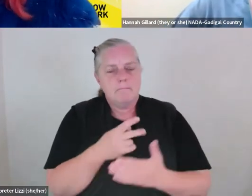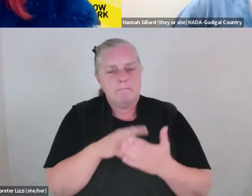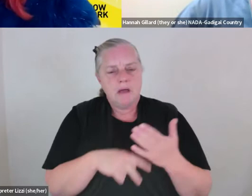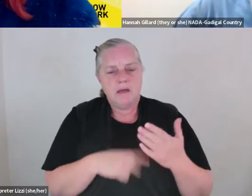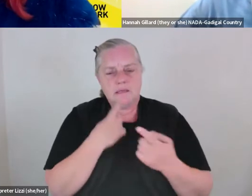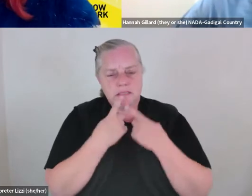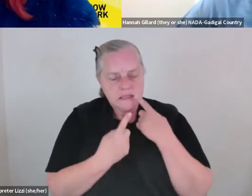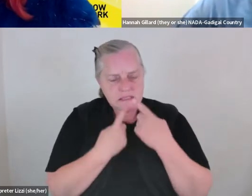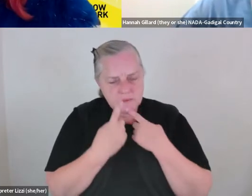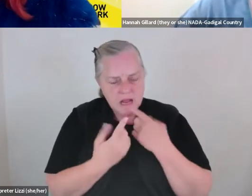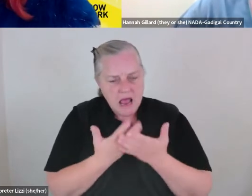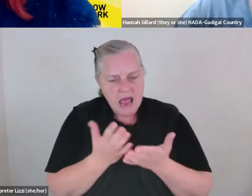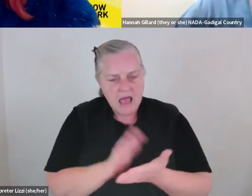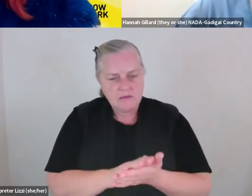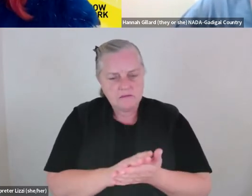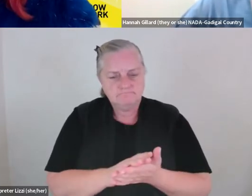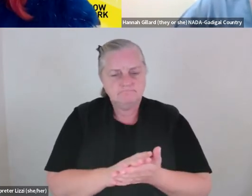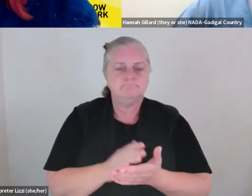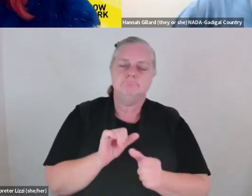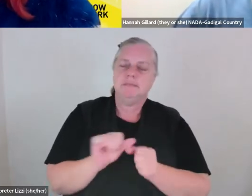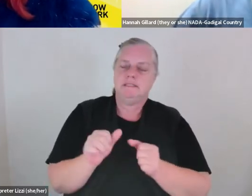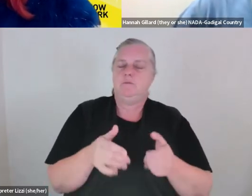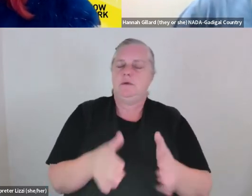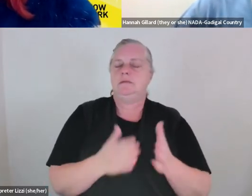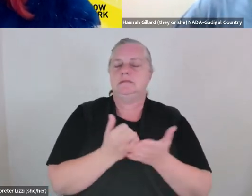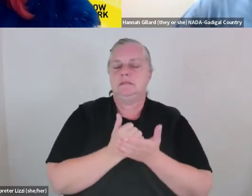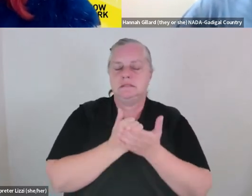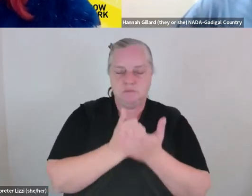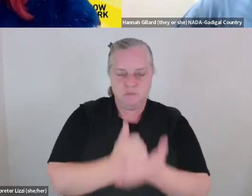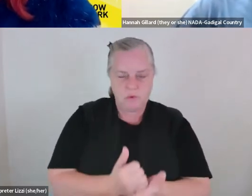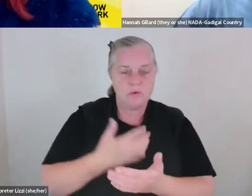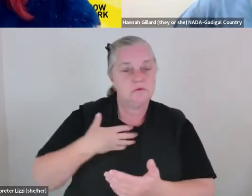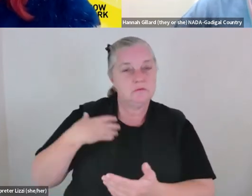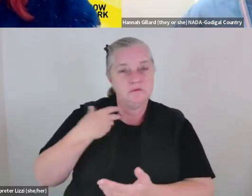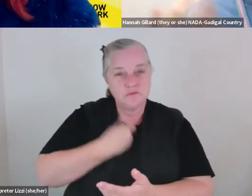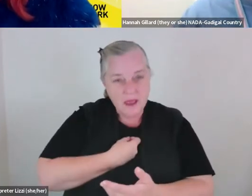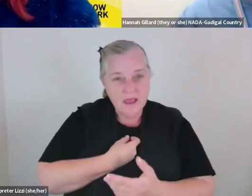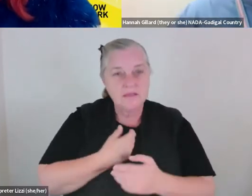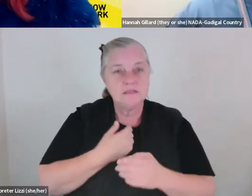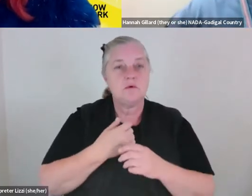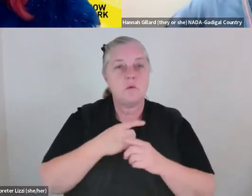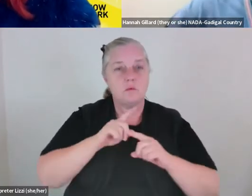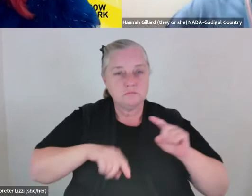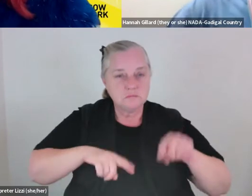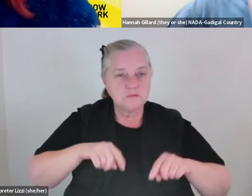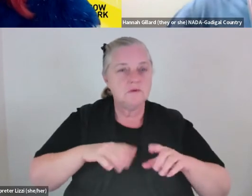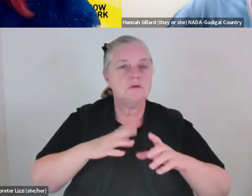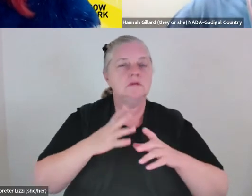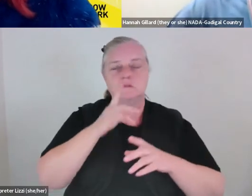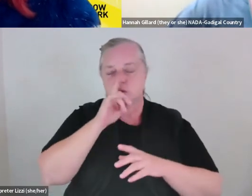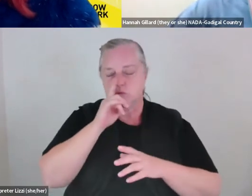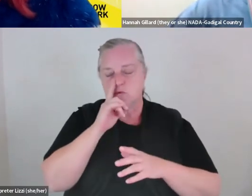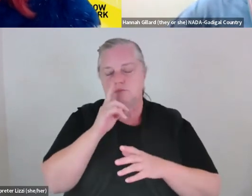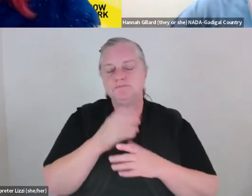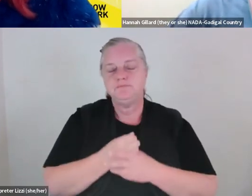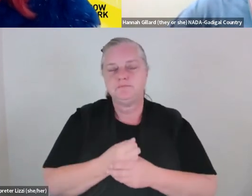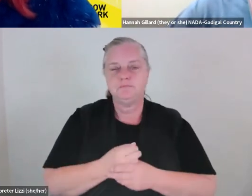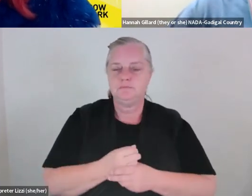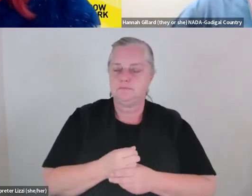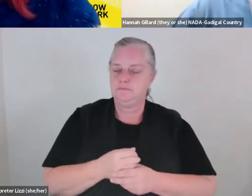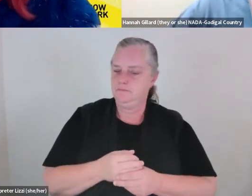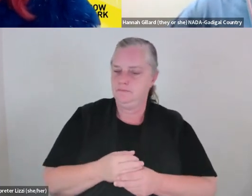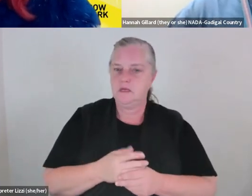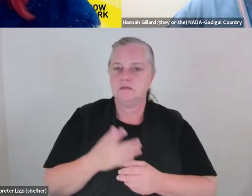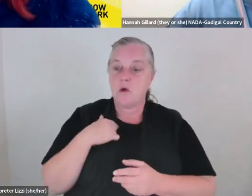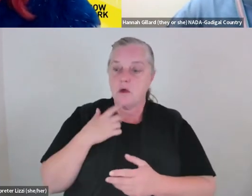people who are trans or sexuality diverse in the AOD space. And I'll share a link to the chat after I finish speaking to that guide as well for